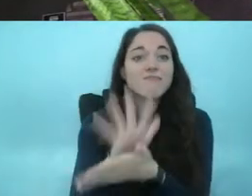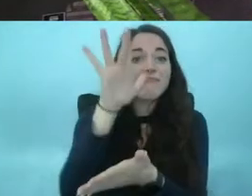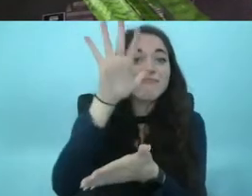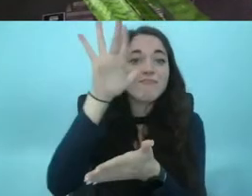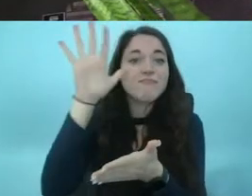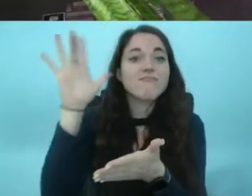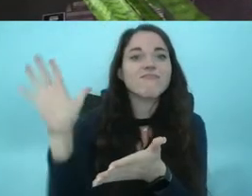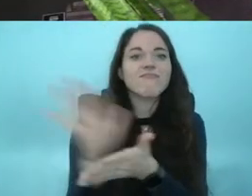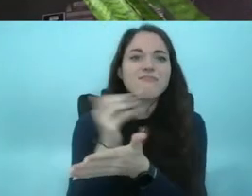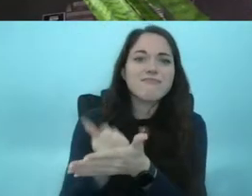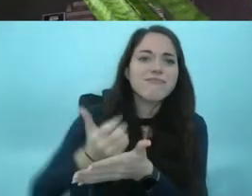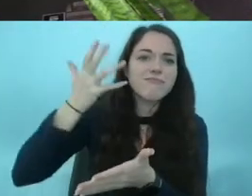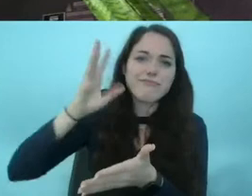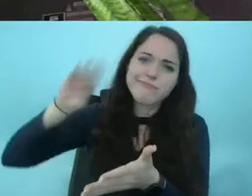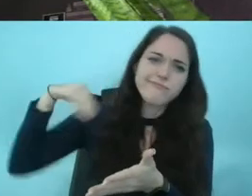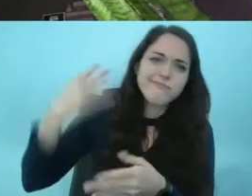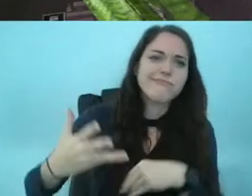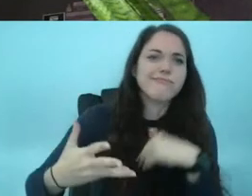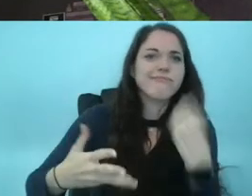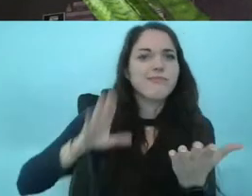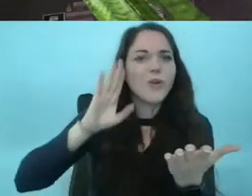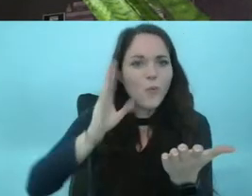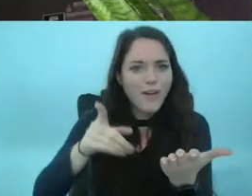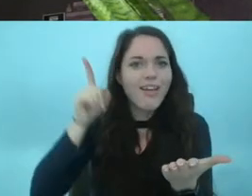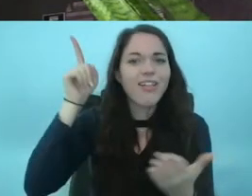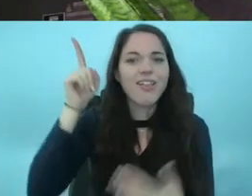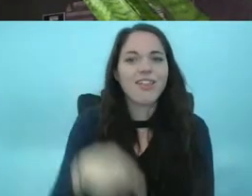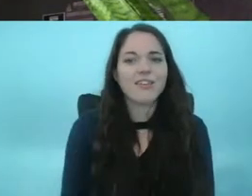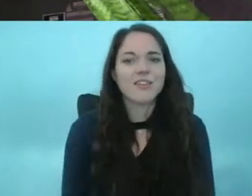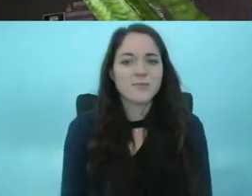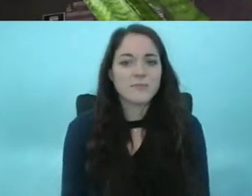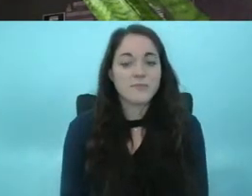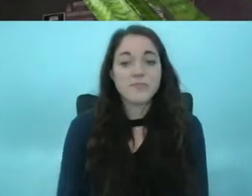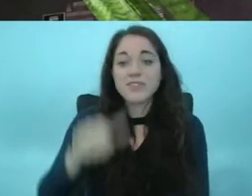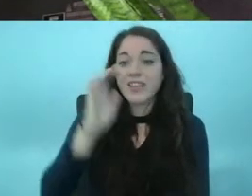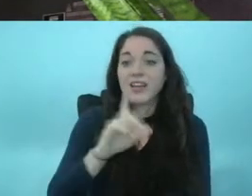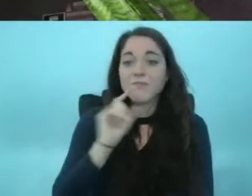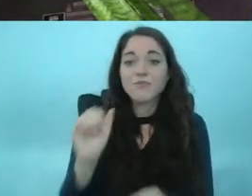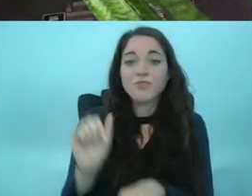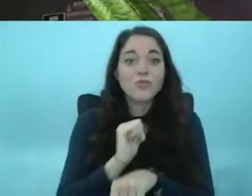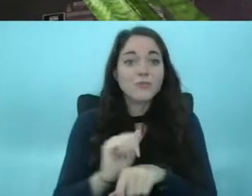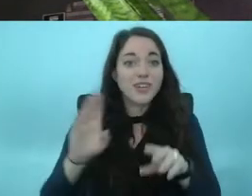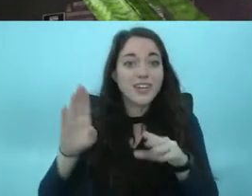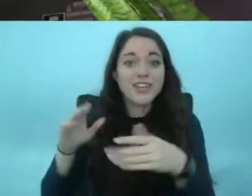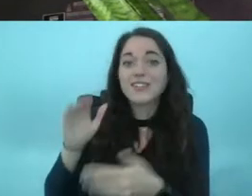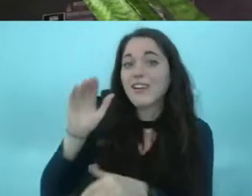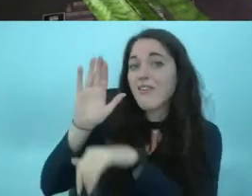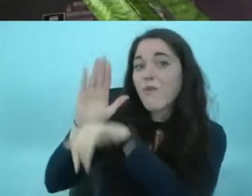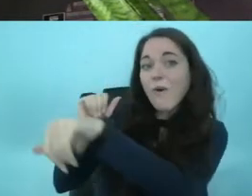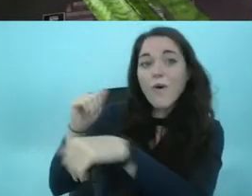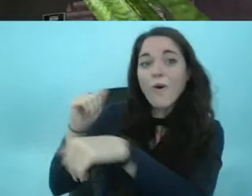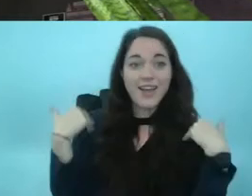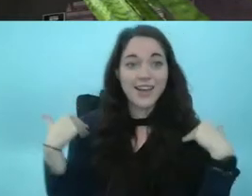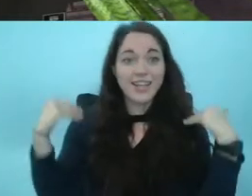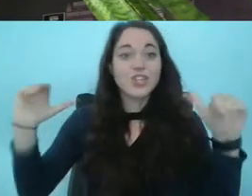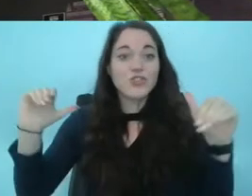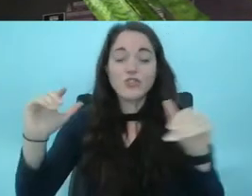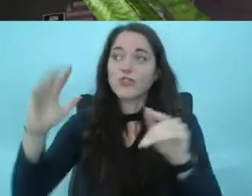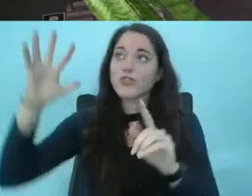God's riches and glory. God will give the angels charge over